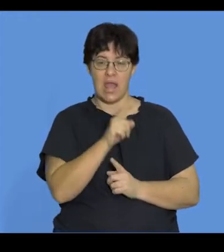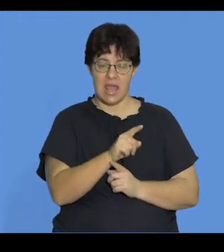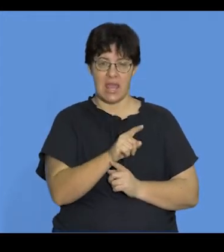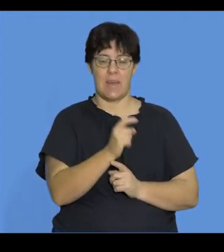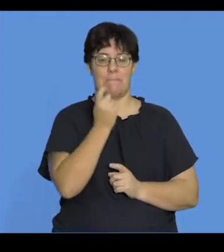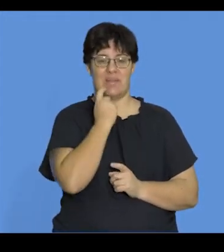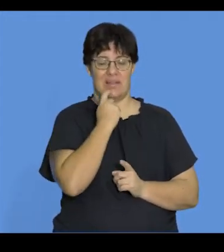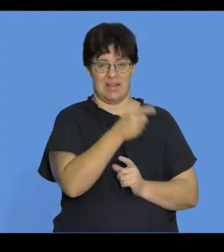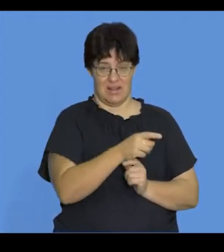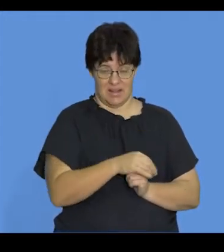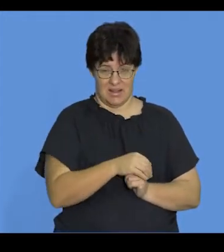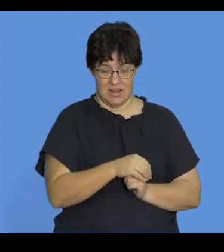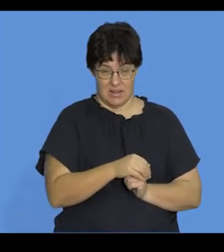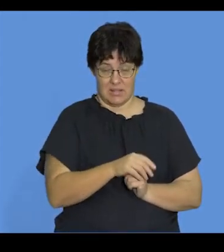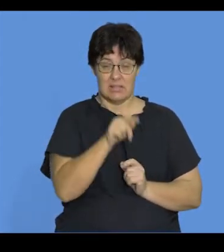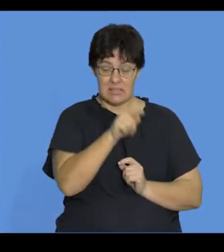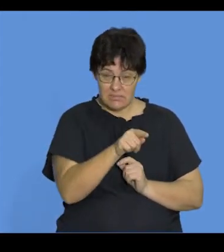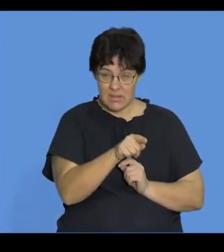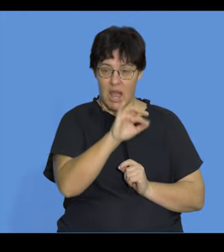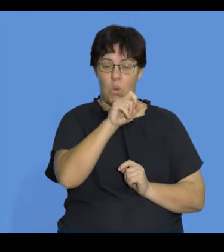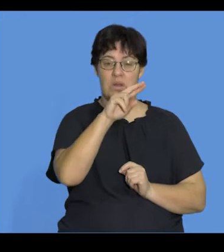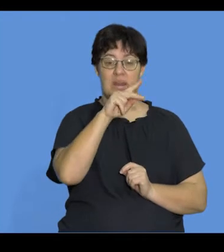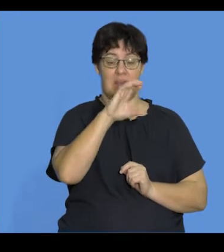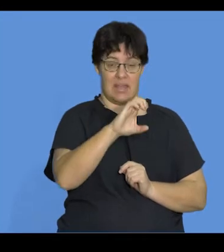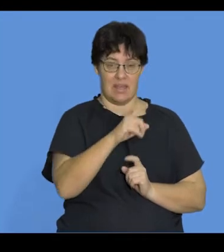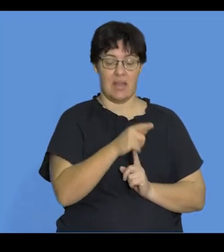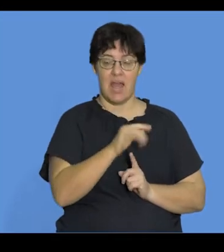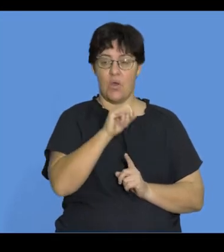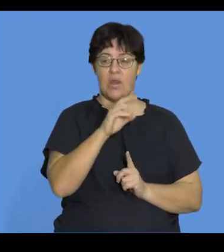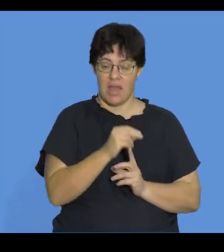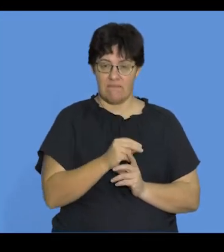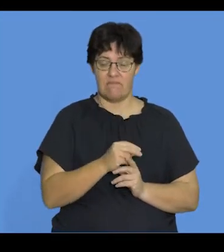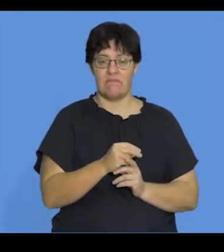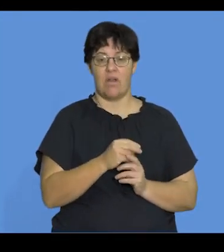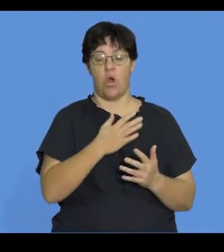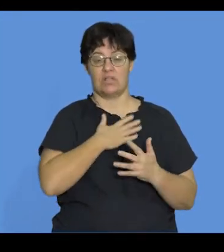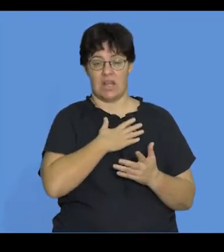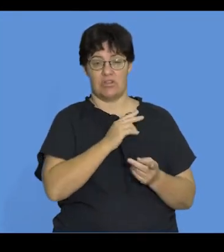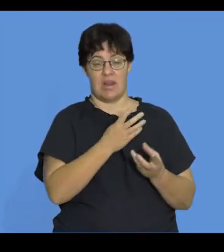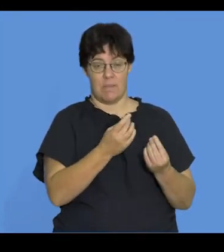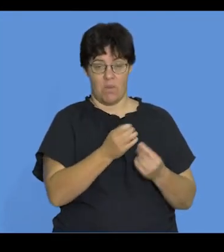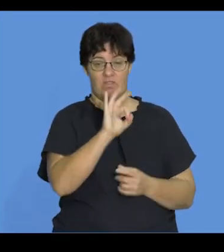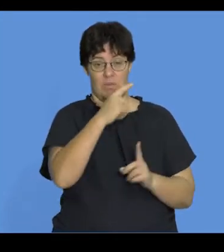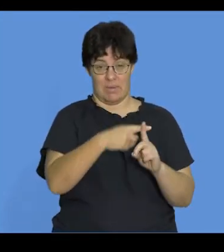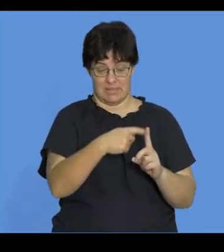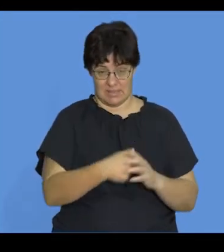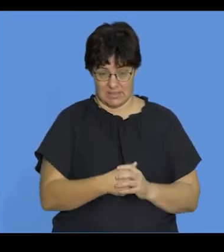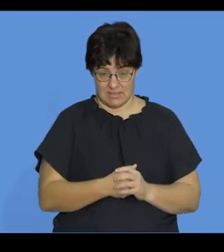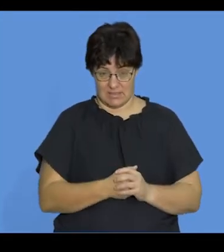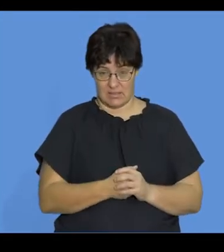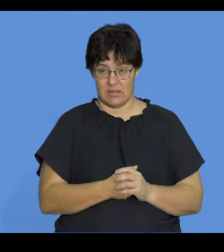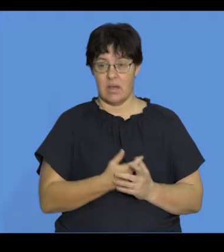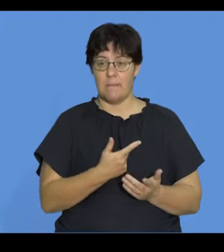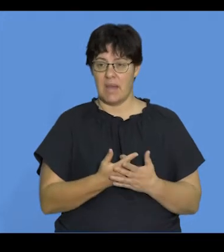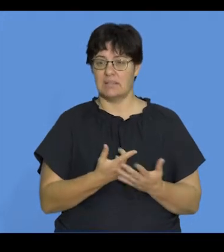simply says to us that in this ionic compound, iron has an oxidation number of 3+, okay? Right, but the